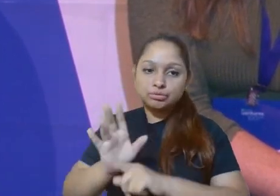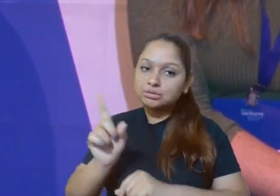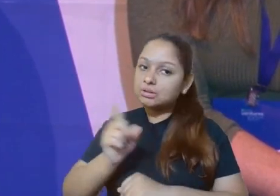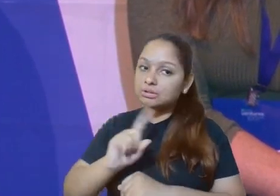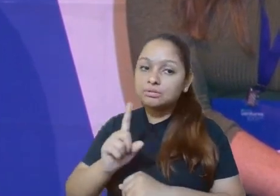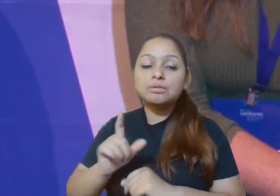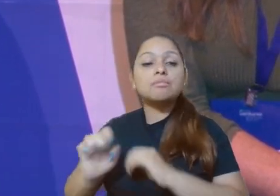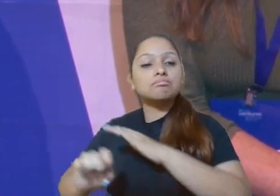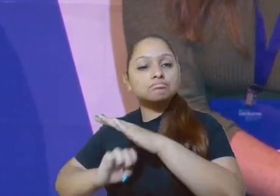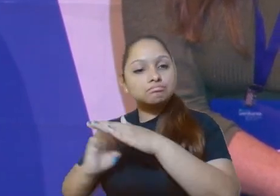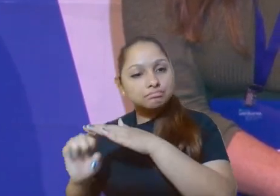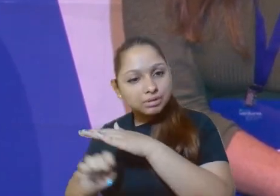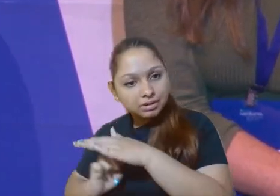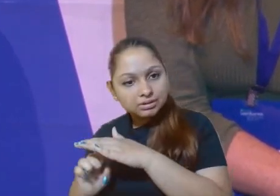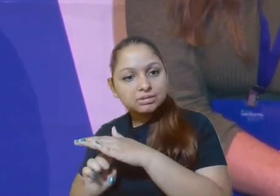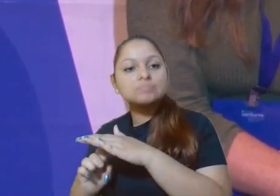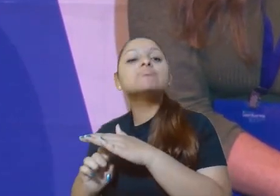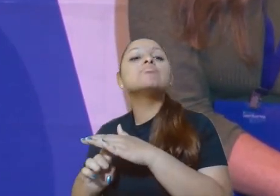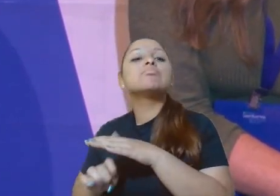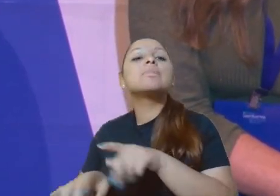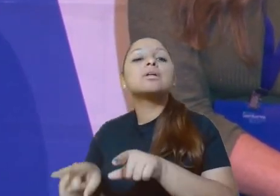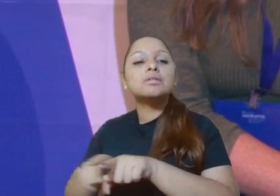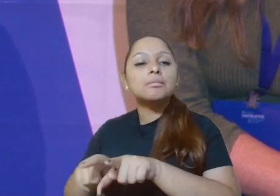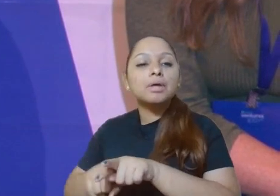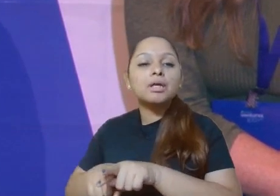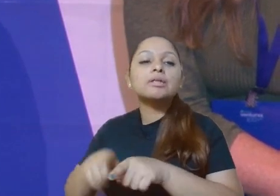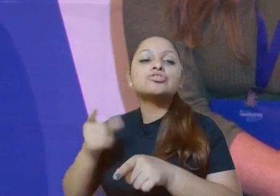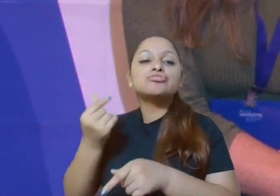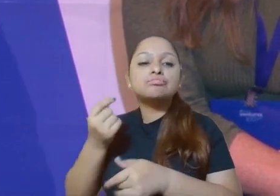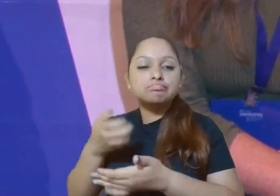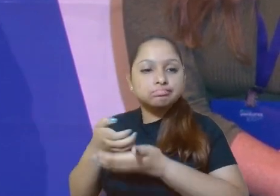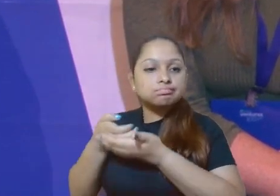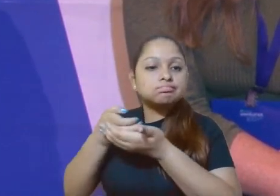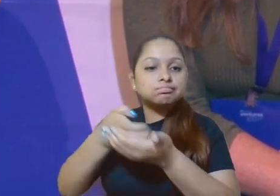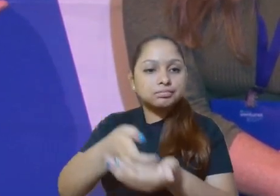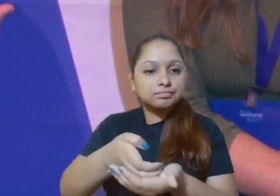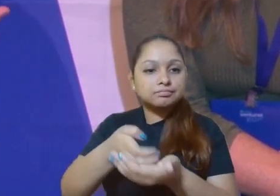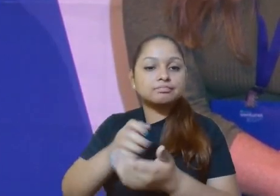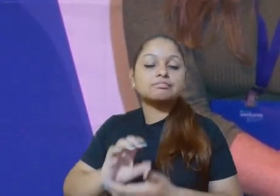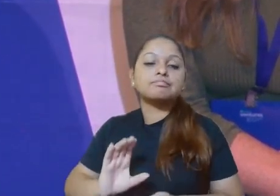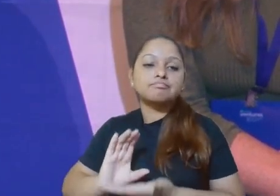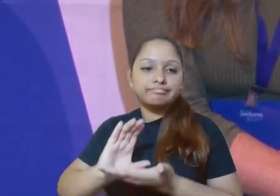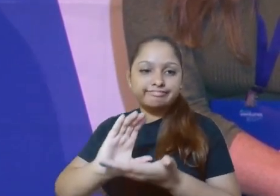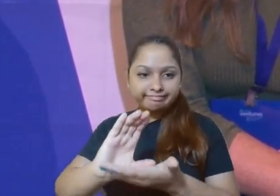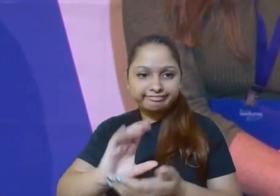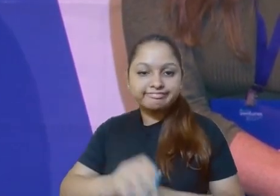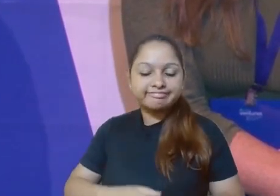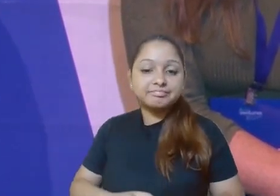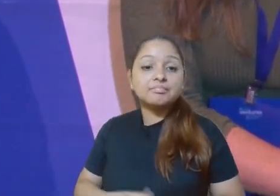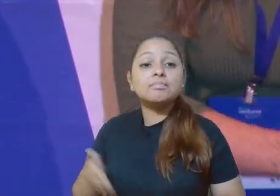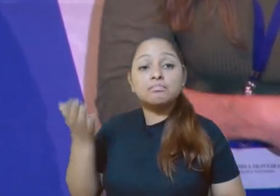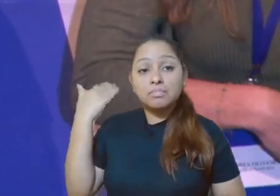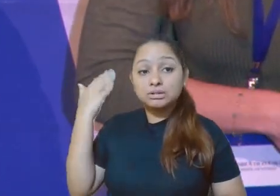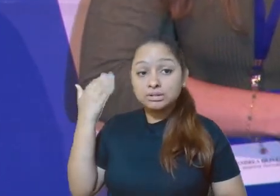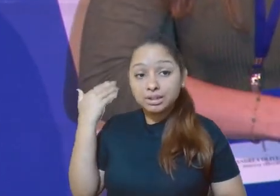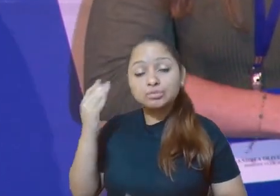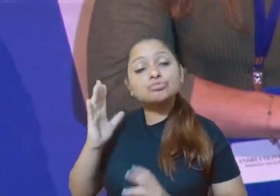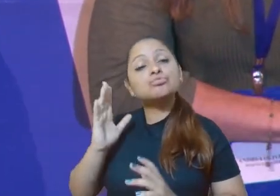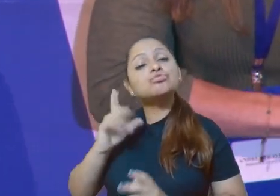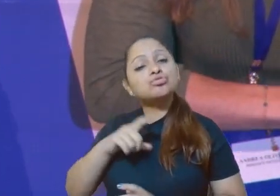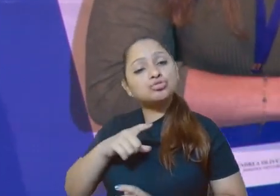Here in Brazil, it's still something that is in early days. We had that in the past, and for some